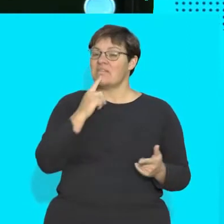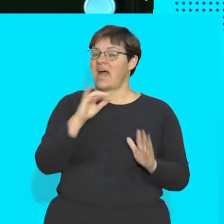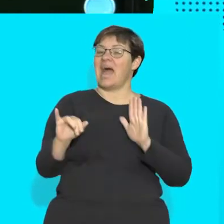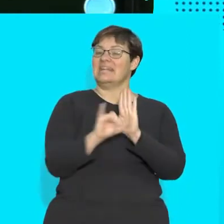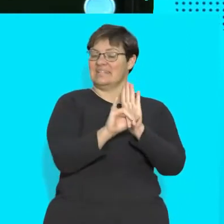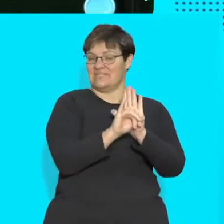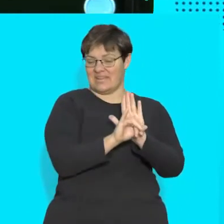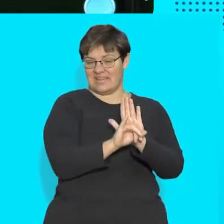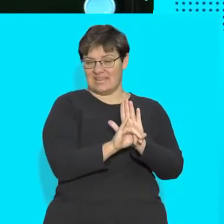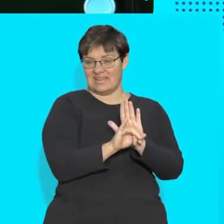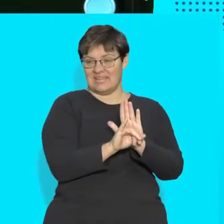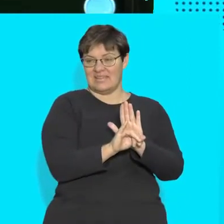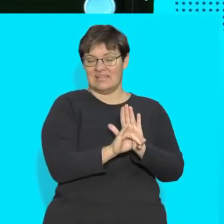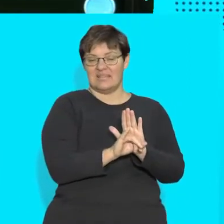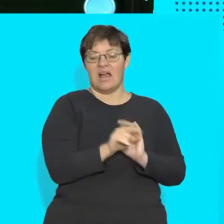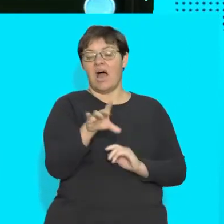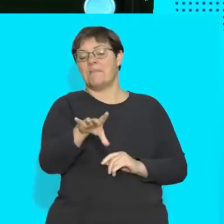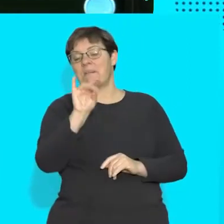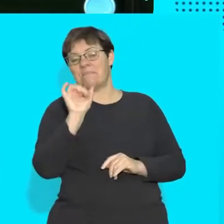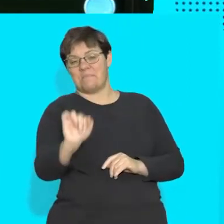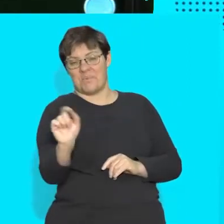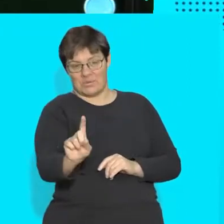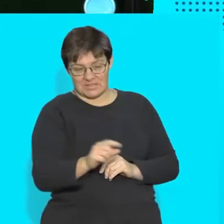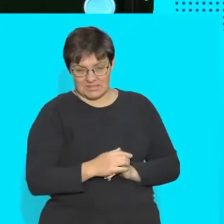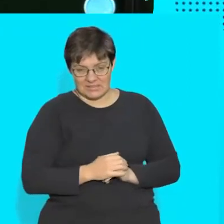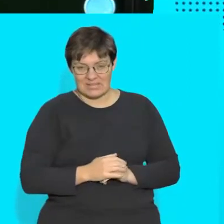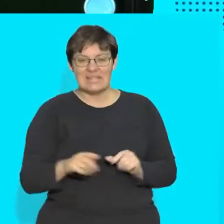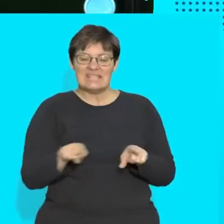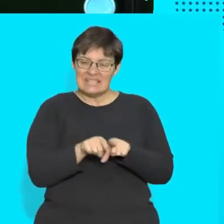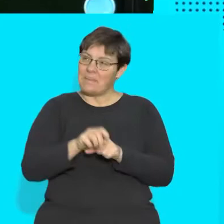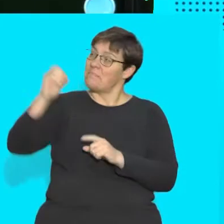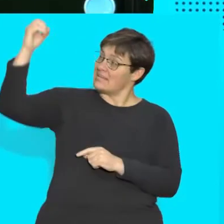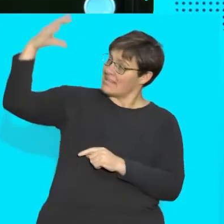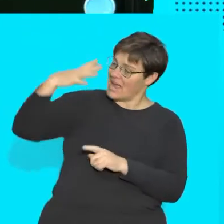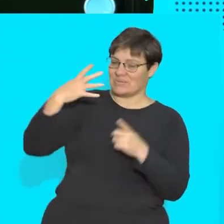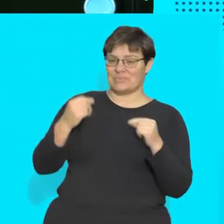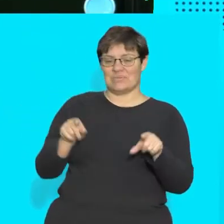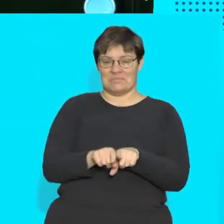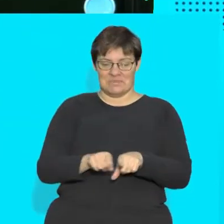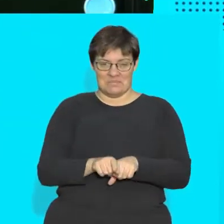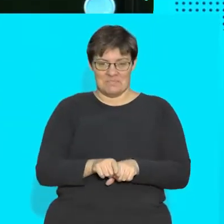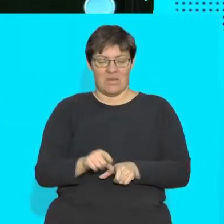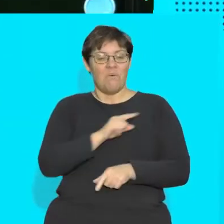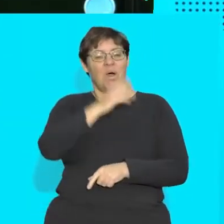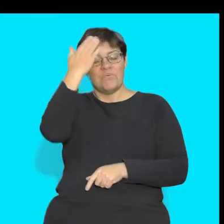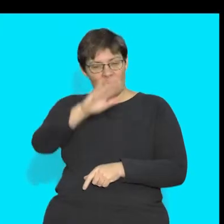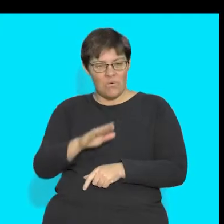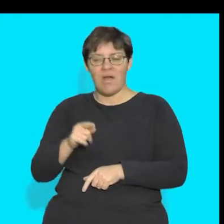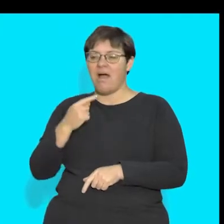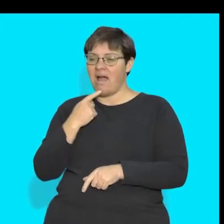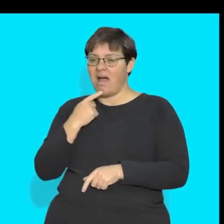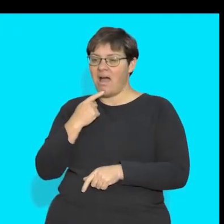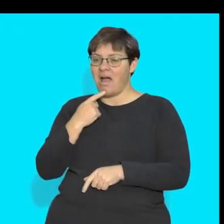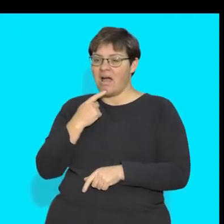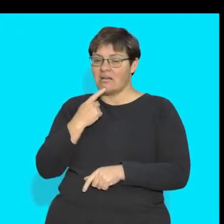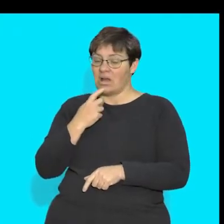can identify what element it is, and that's exactly what we did with the sun. Okay, so they know because they just